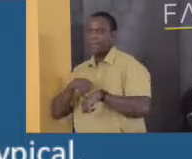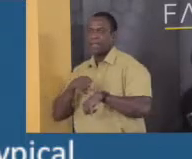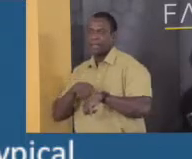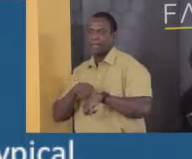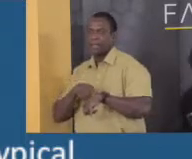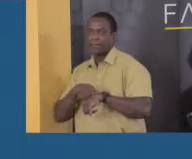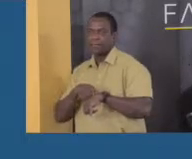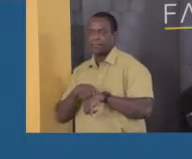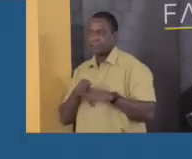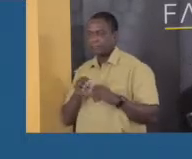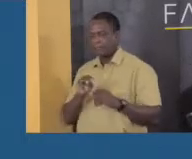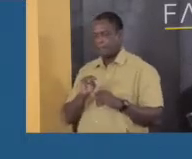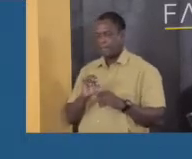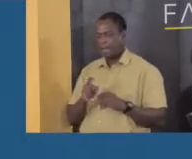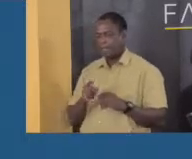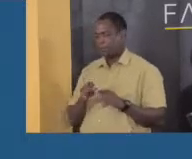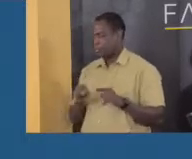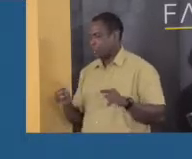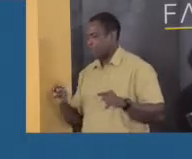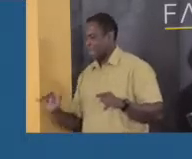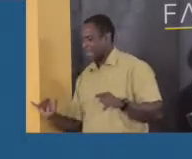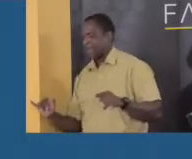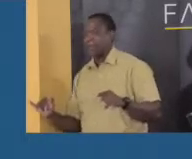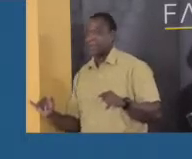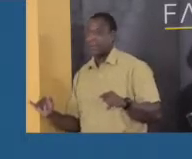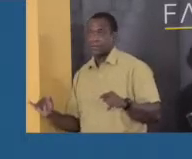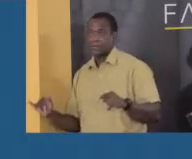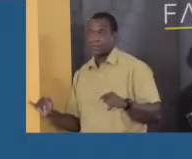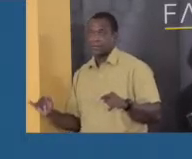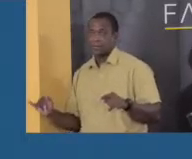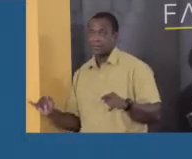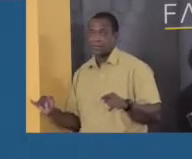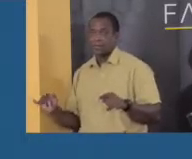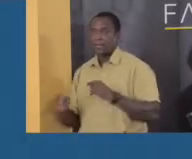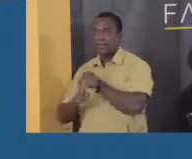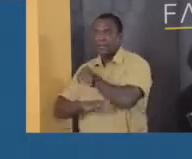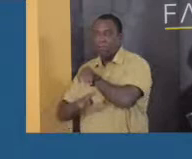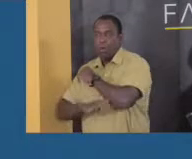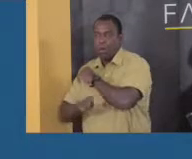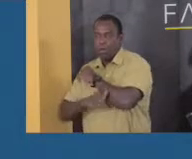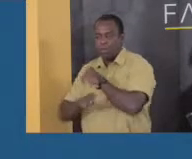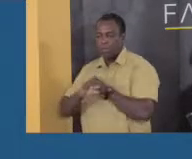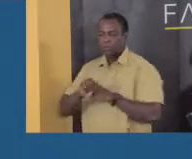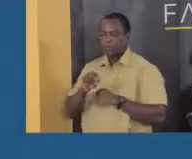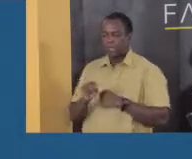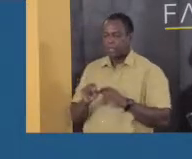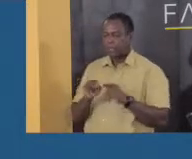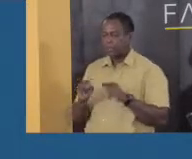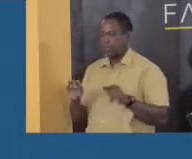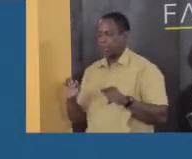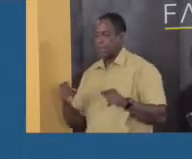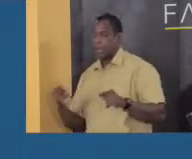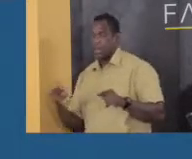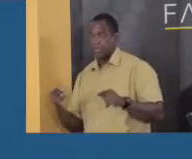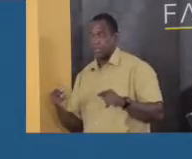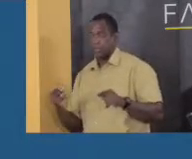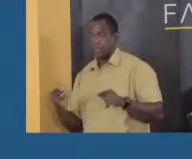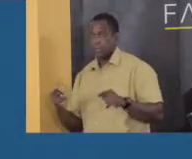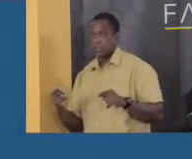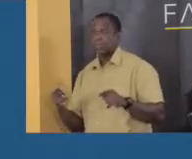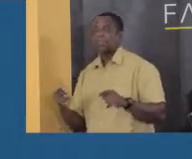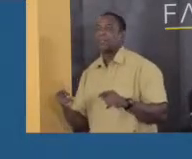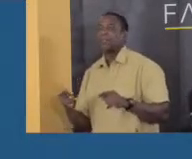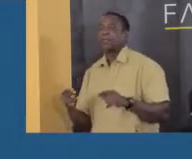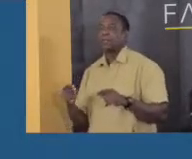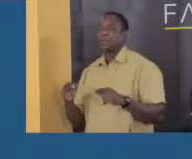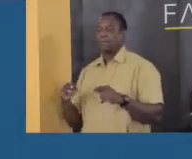May. For fall, January to March, and delivery mid-July